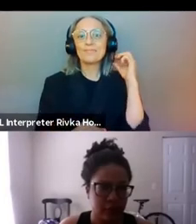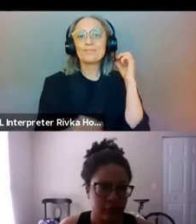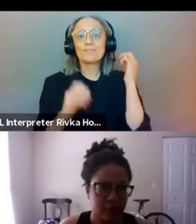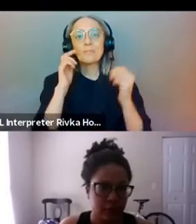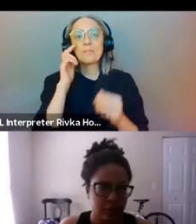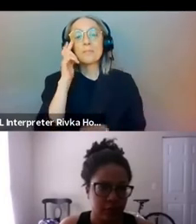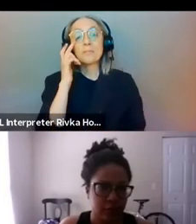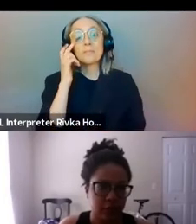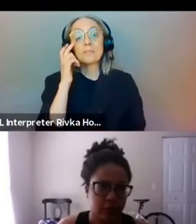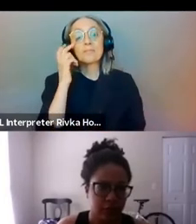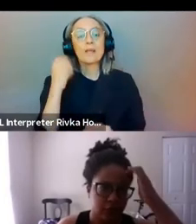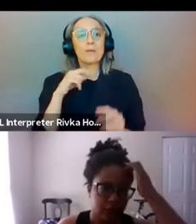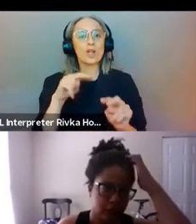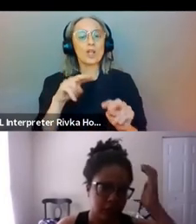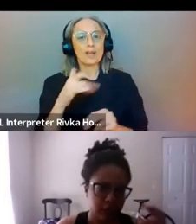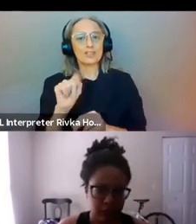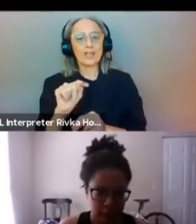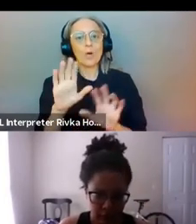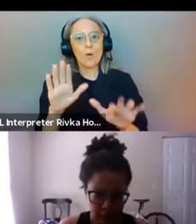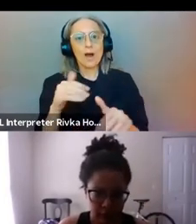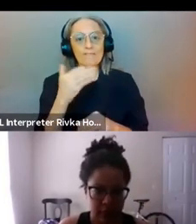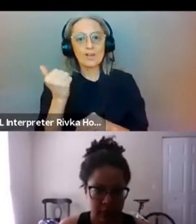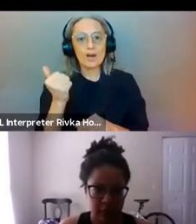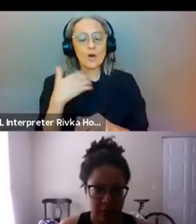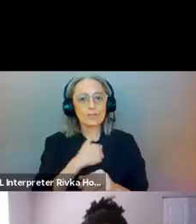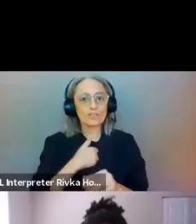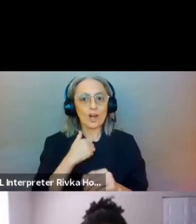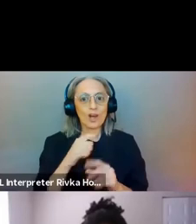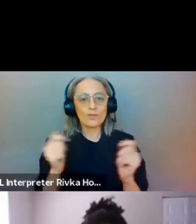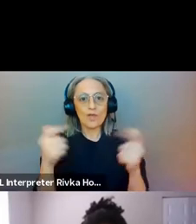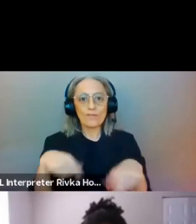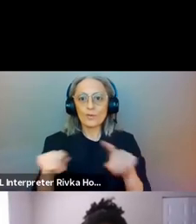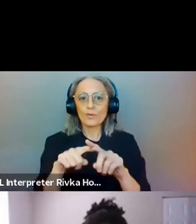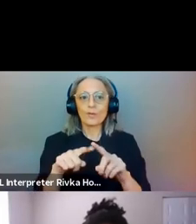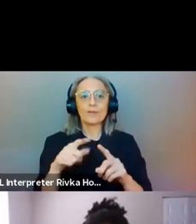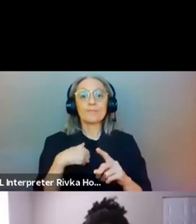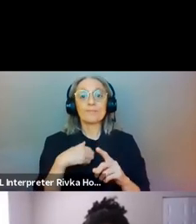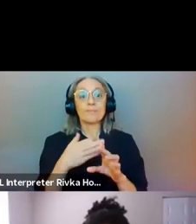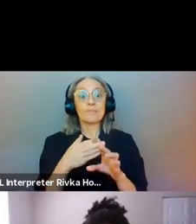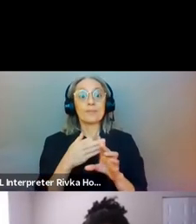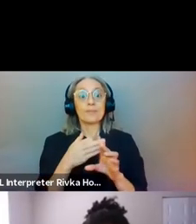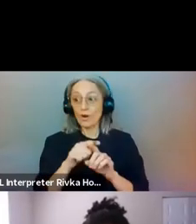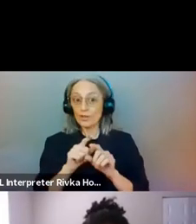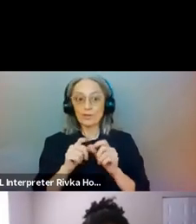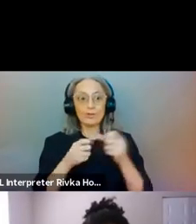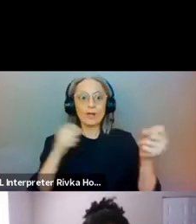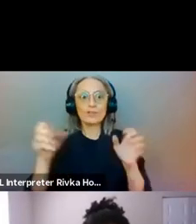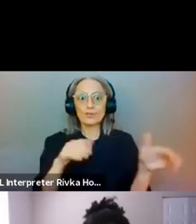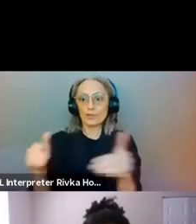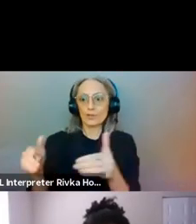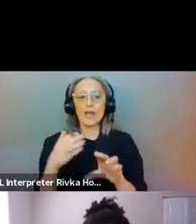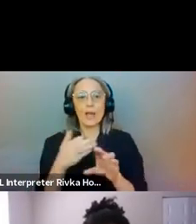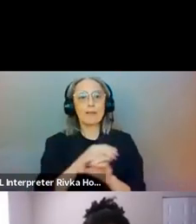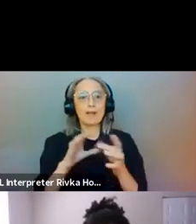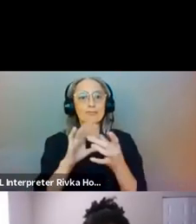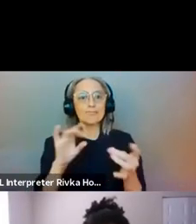Let me open up my chat. I forgot to, my apologies to everyone. I was going to share before people went into the breakout rooms, I was going